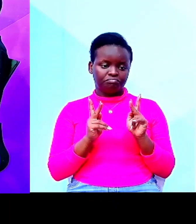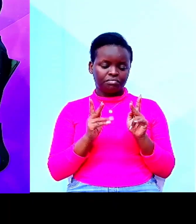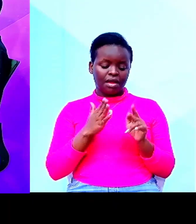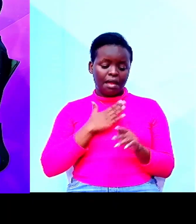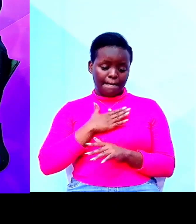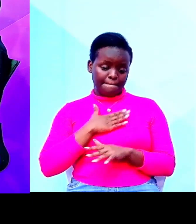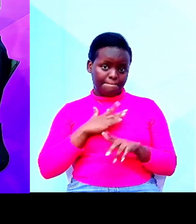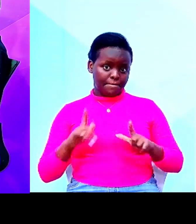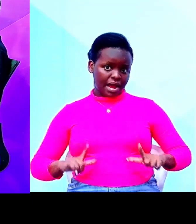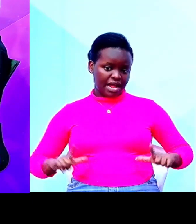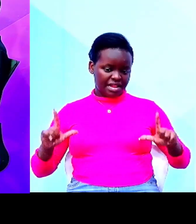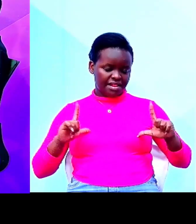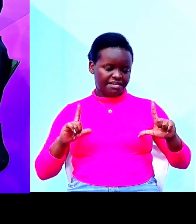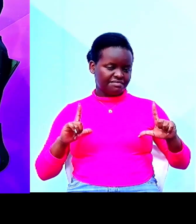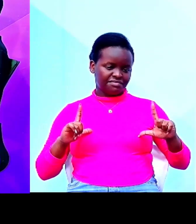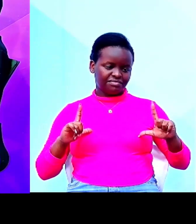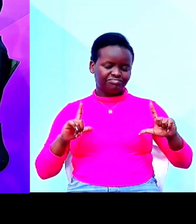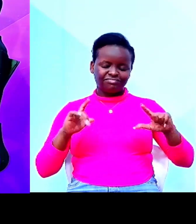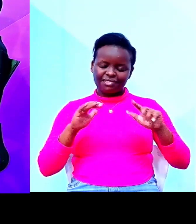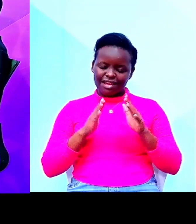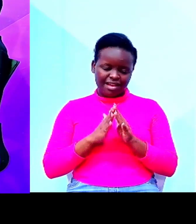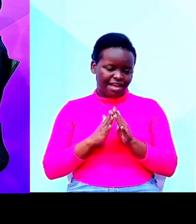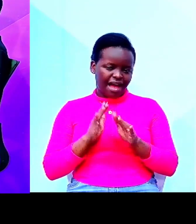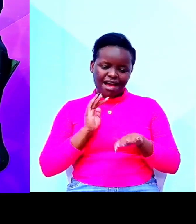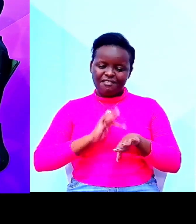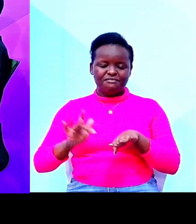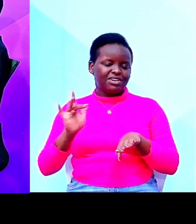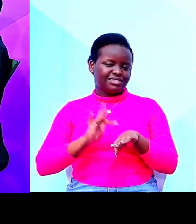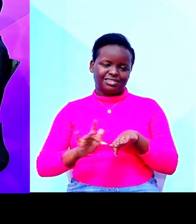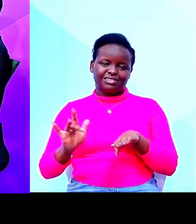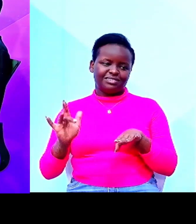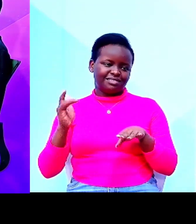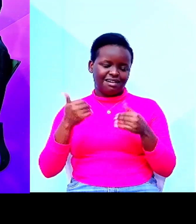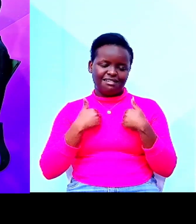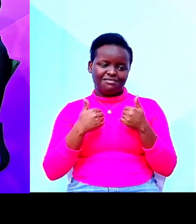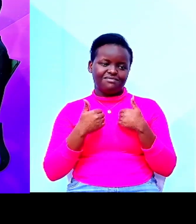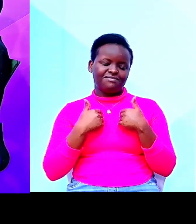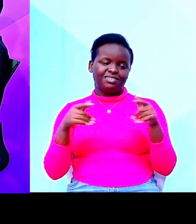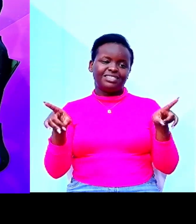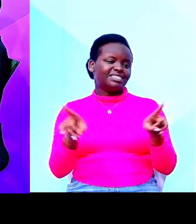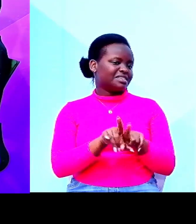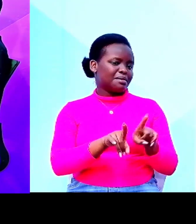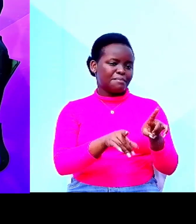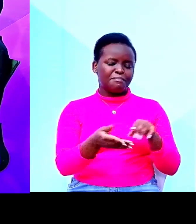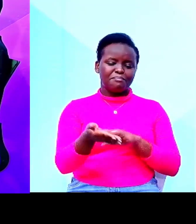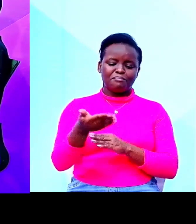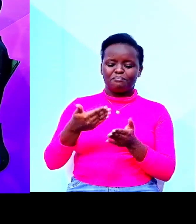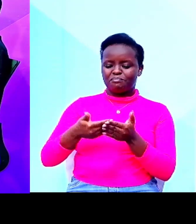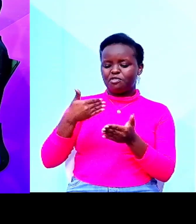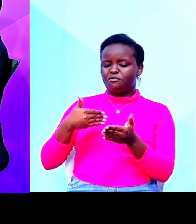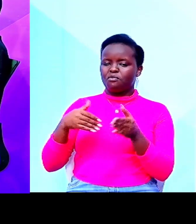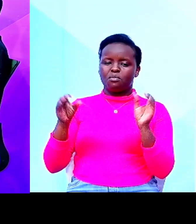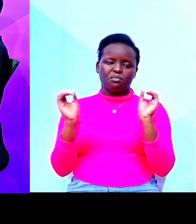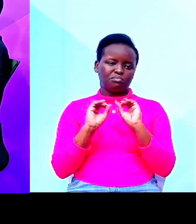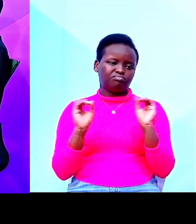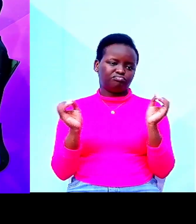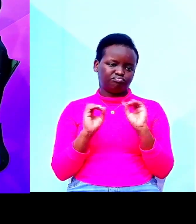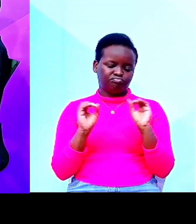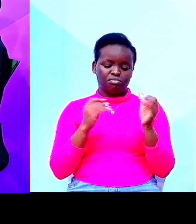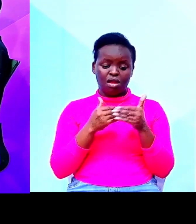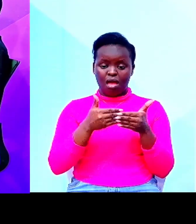is generally affected. It is not the same as before I had not